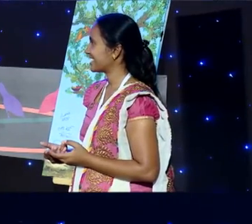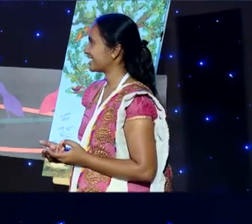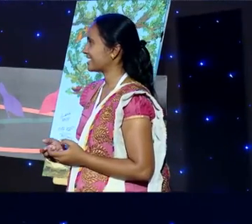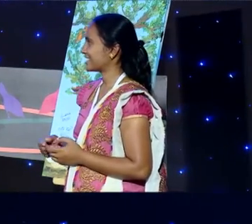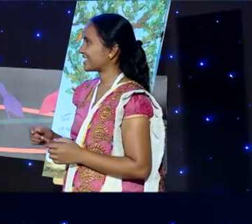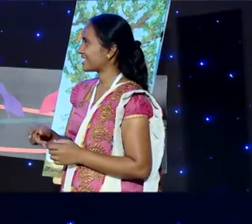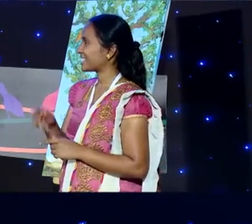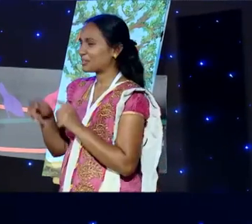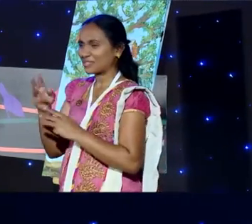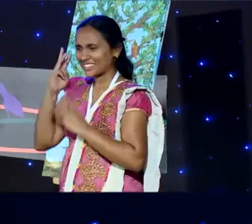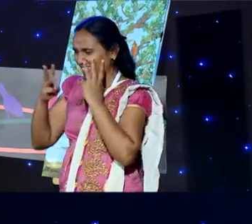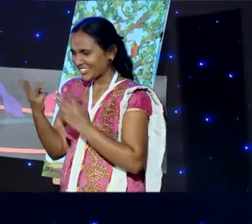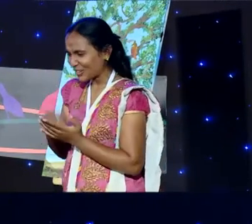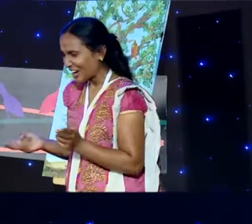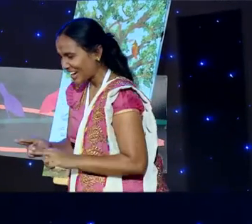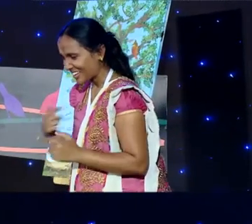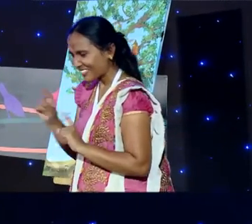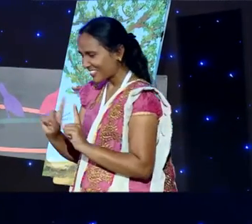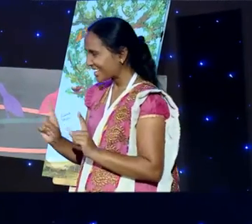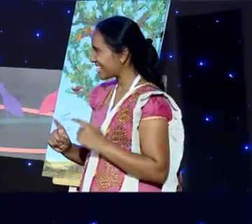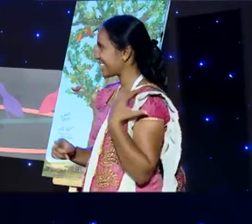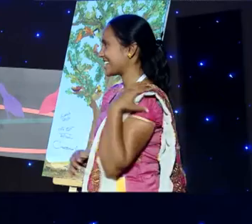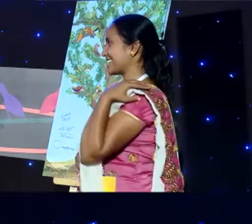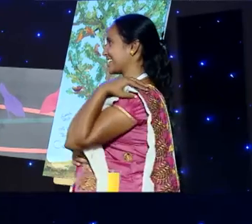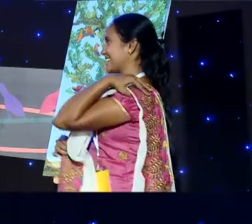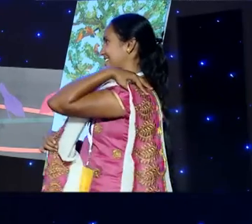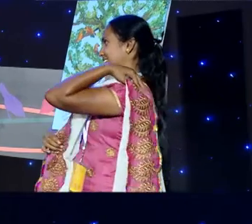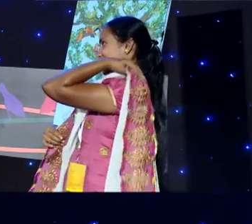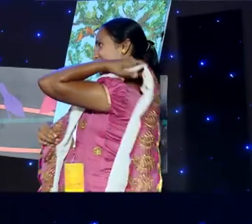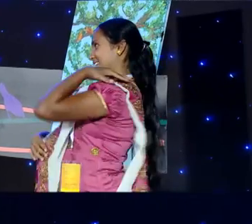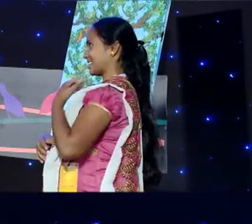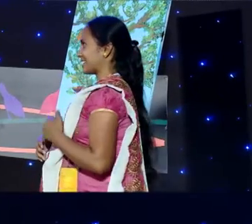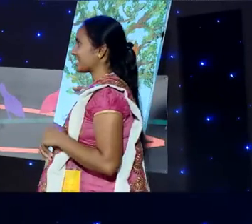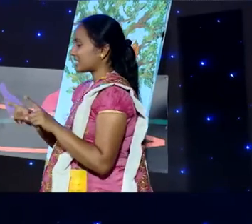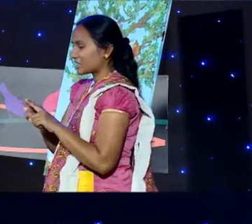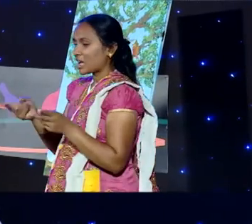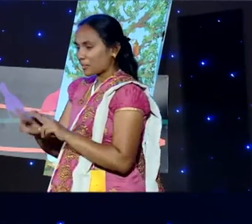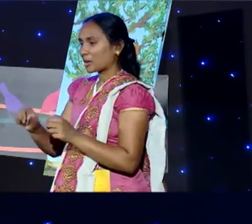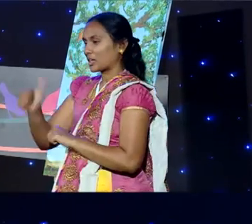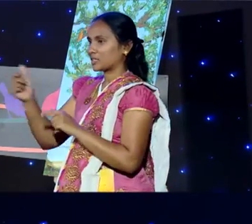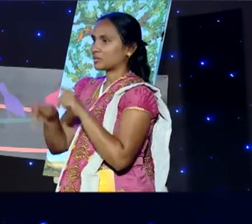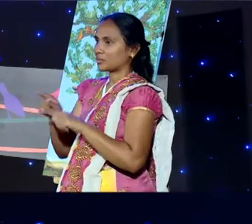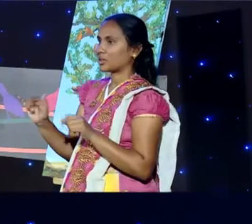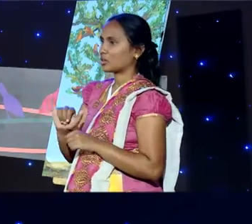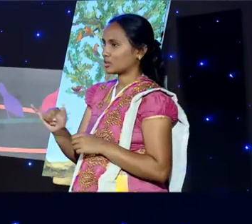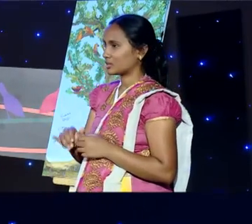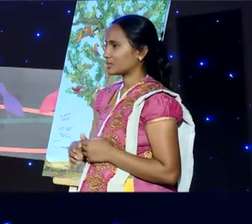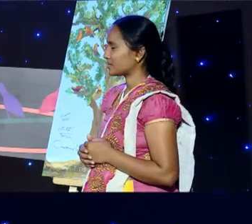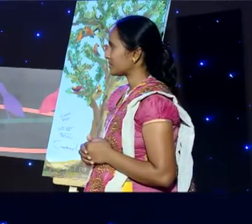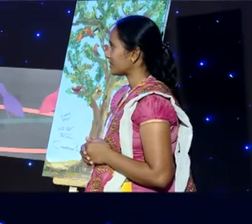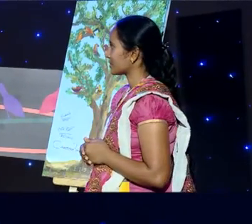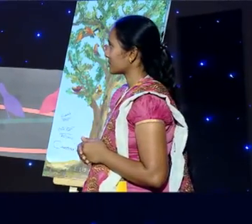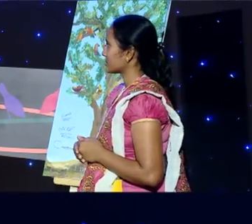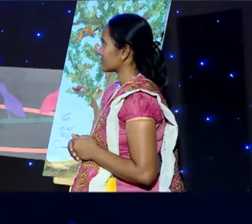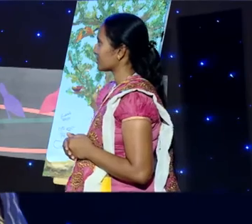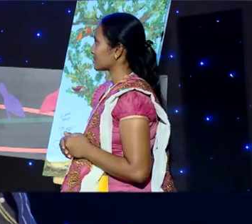money here? Where am I, in heaven? Where am I, you know? Totally different. Same thing happened to another place. And that guy who's, two gift cards they